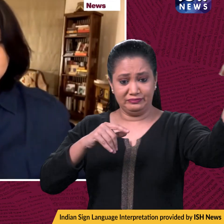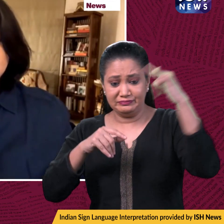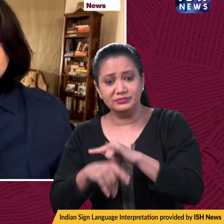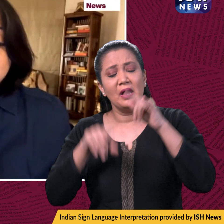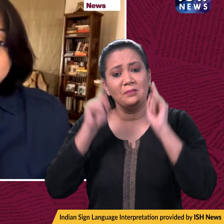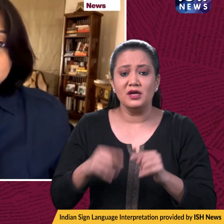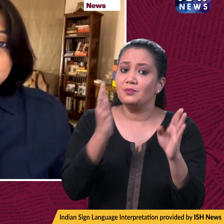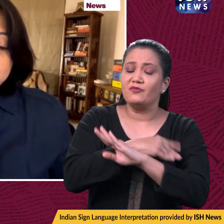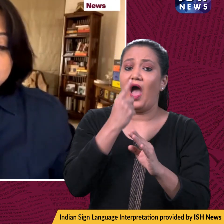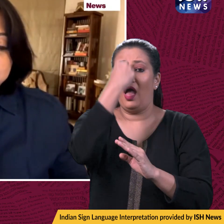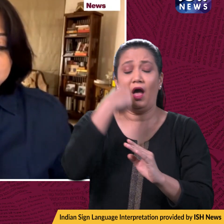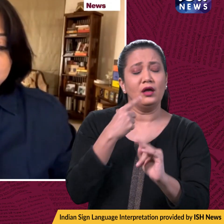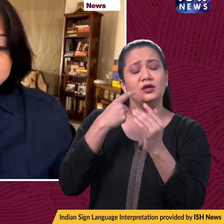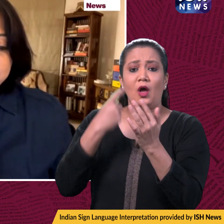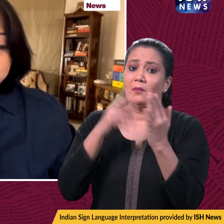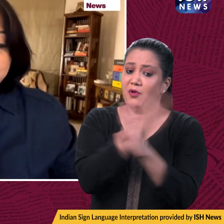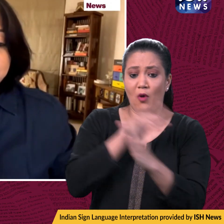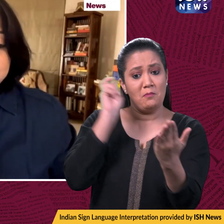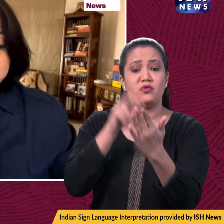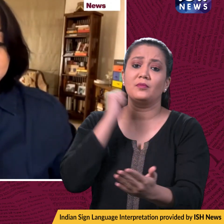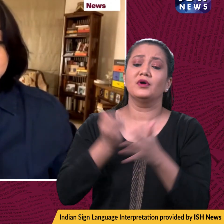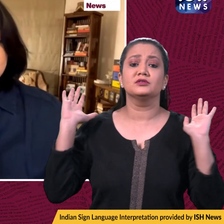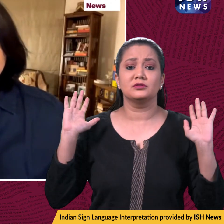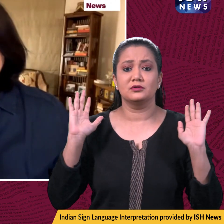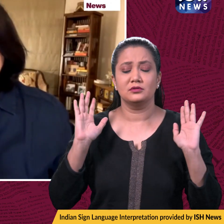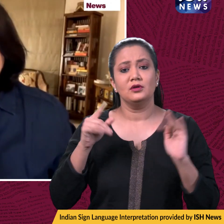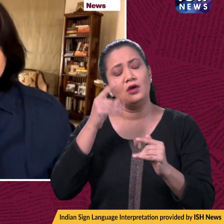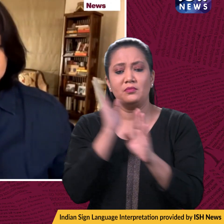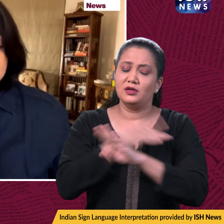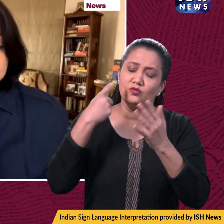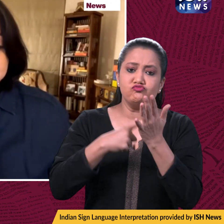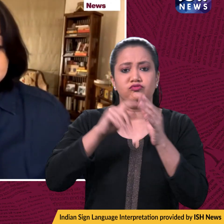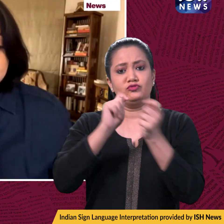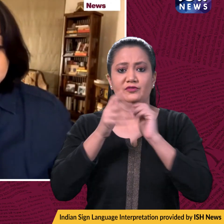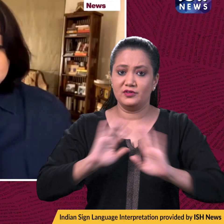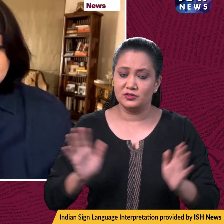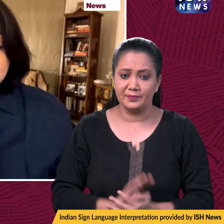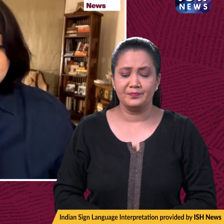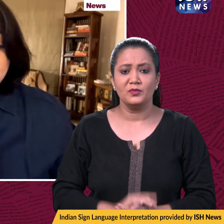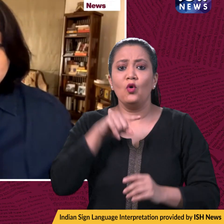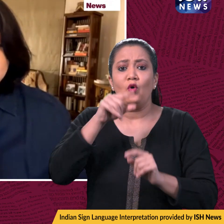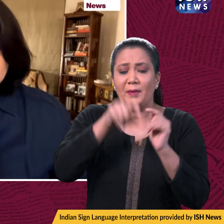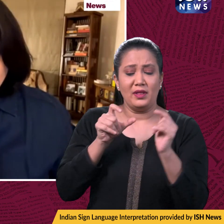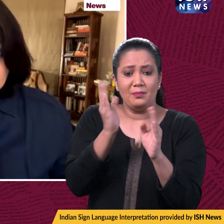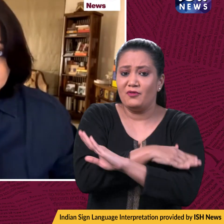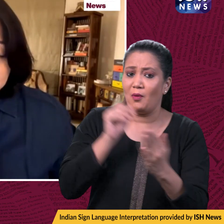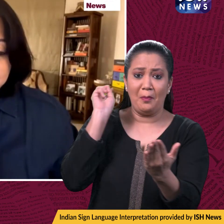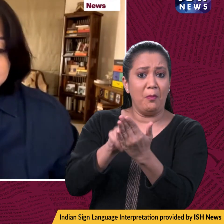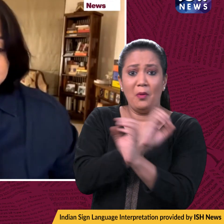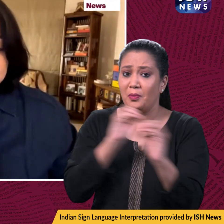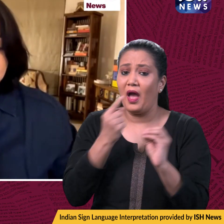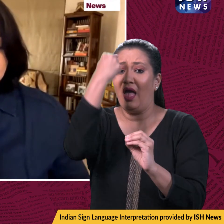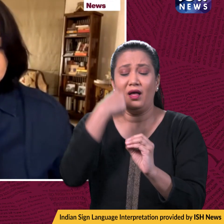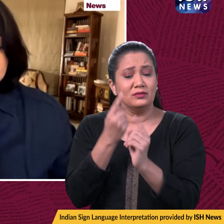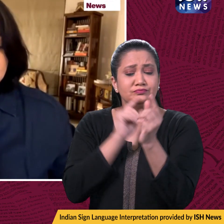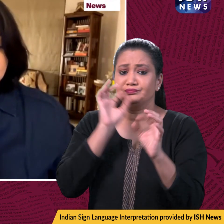countries to pre-book their RT-PCR tests, which they need to undergo on arrival. Passengers who have not pre-booked